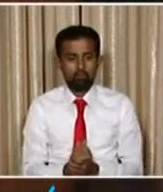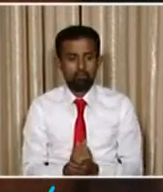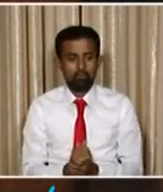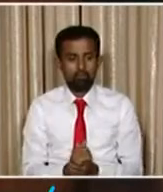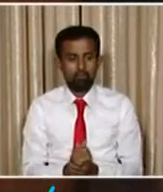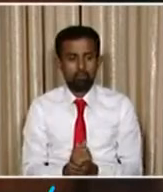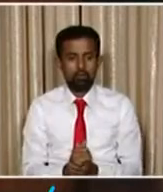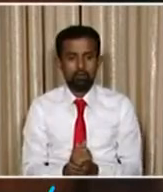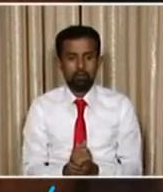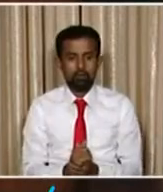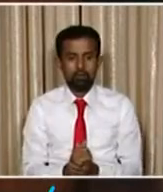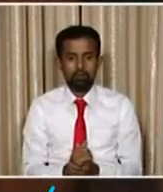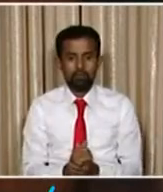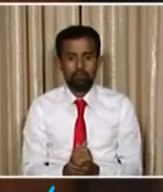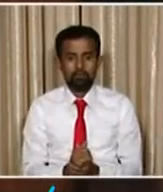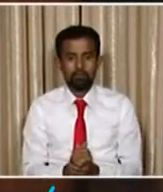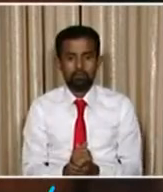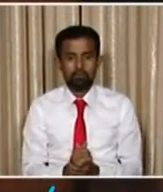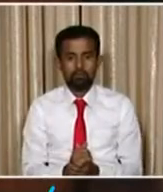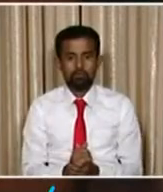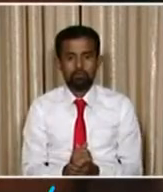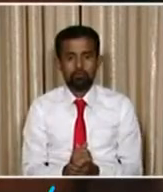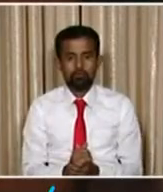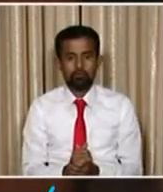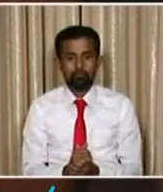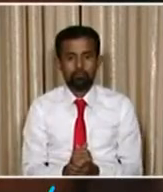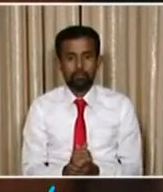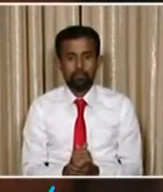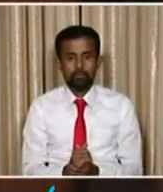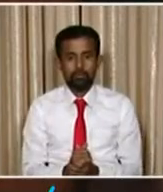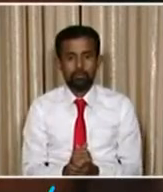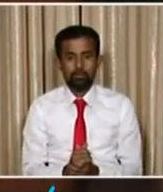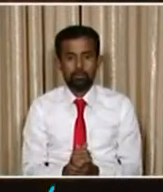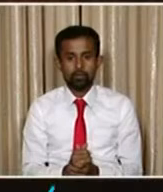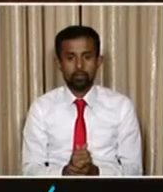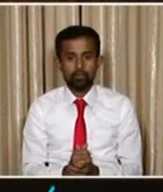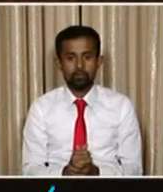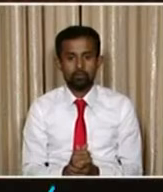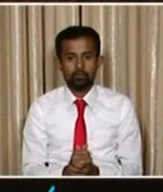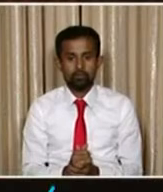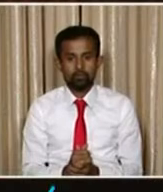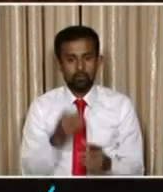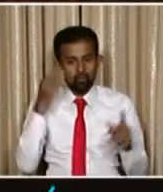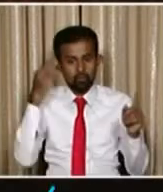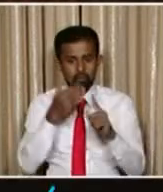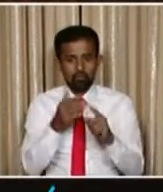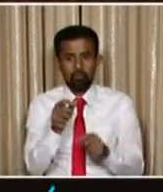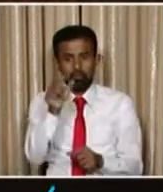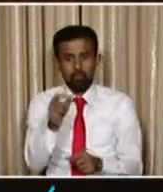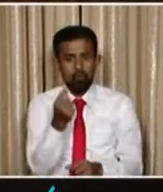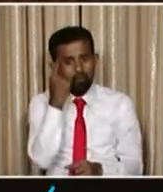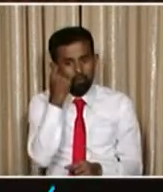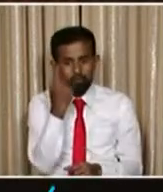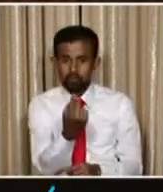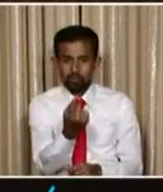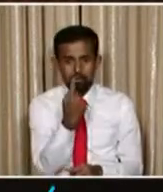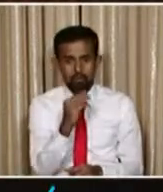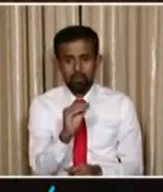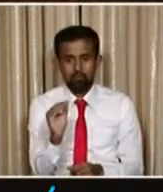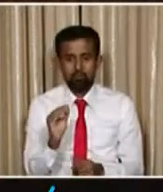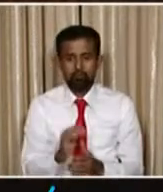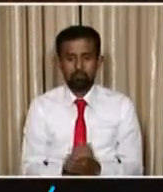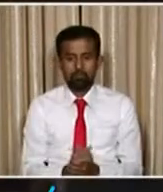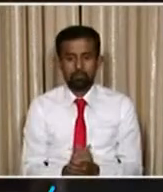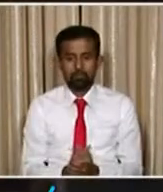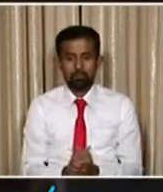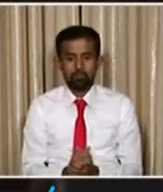want the Tamil population to return to this country? Honorable, just give me a minute, you can take that time from me. In order to get a